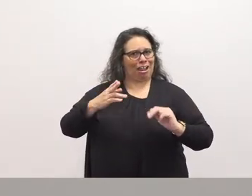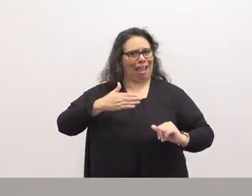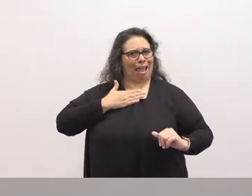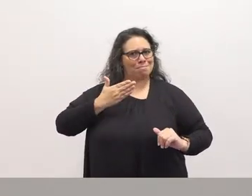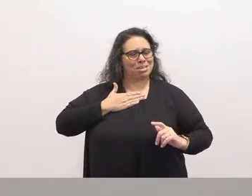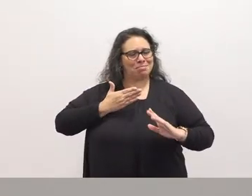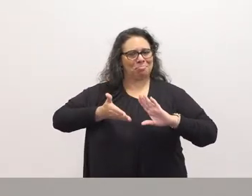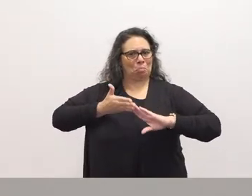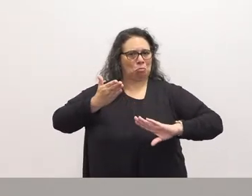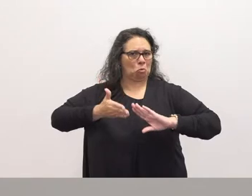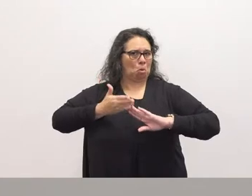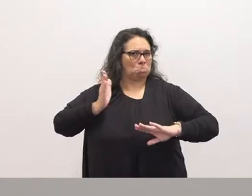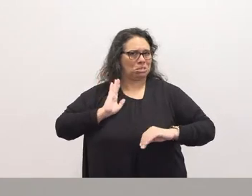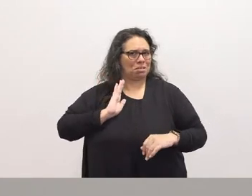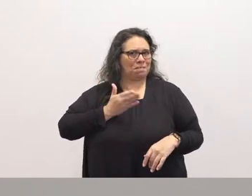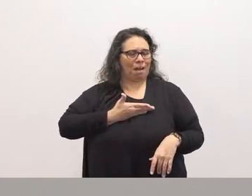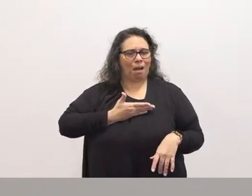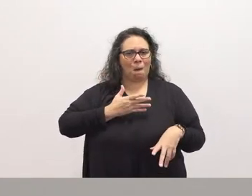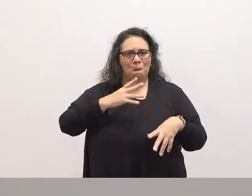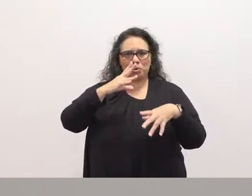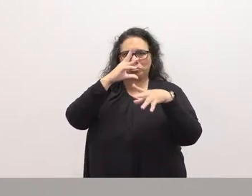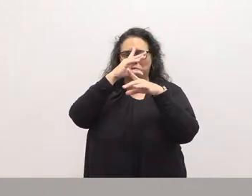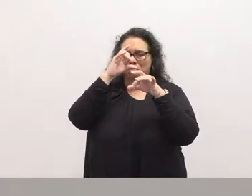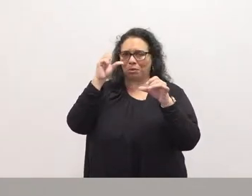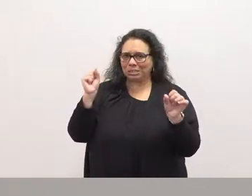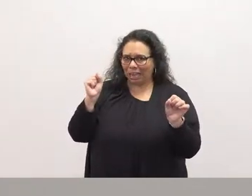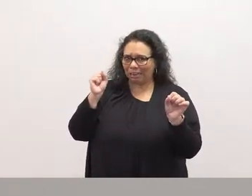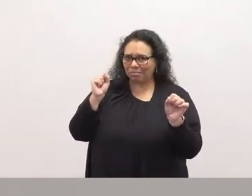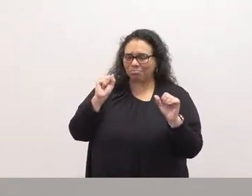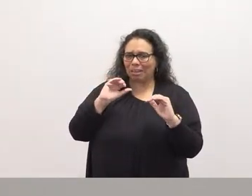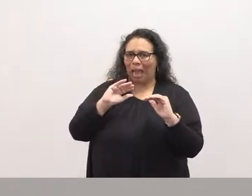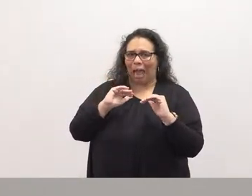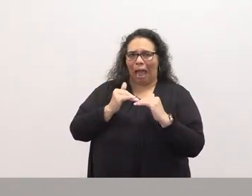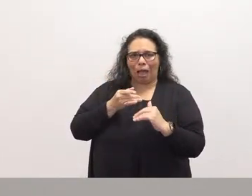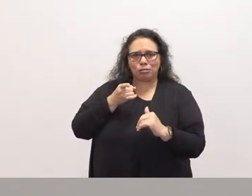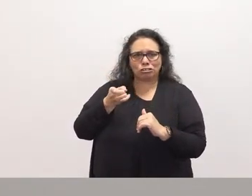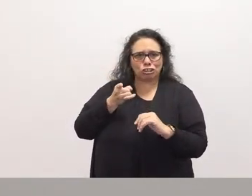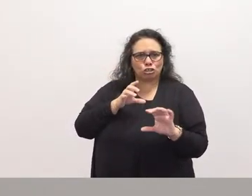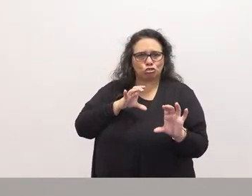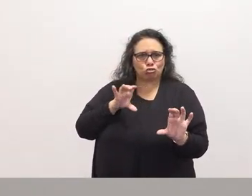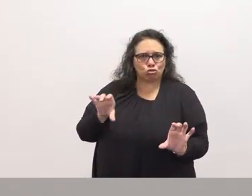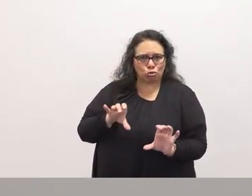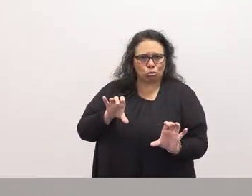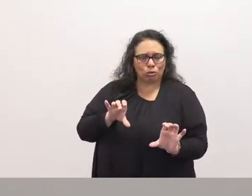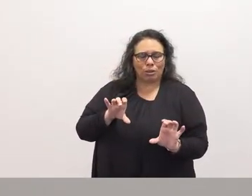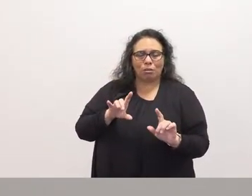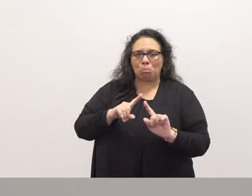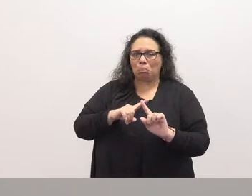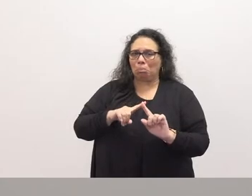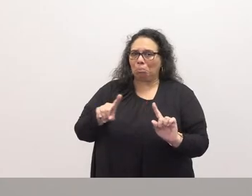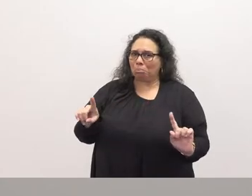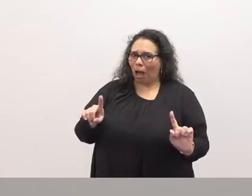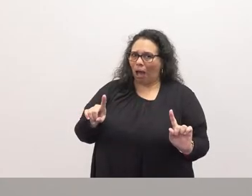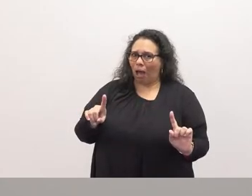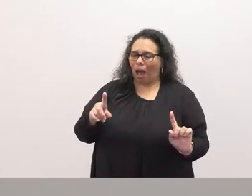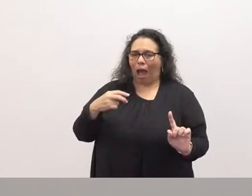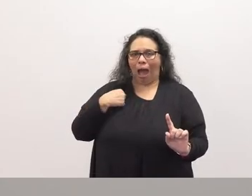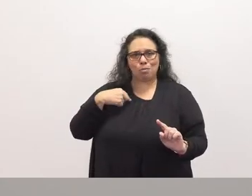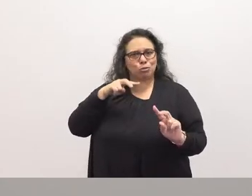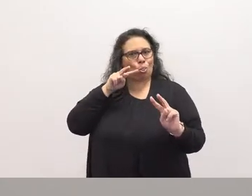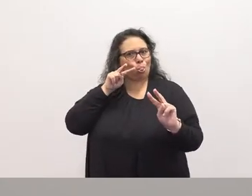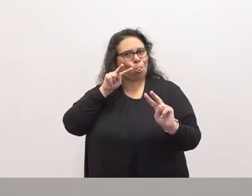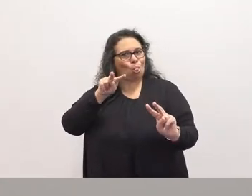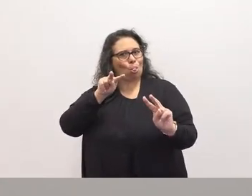performance of our superintendent and how she's doing. But I think, I mean, what I was looking forward to